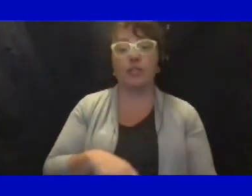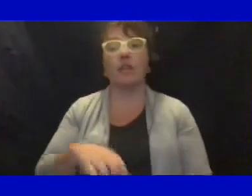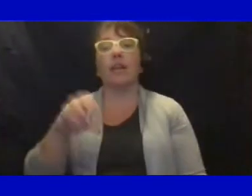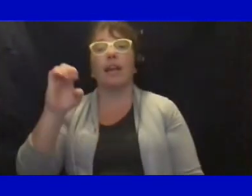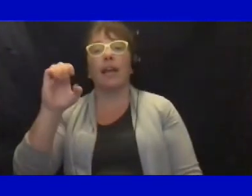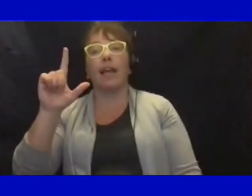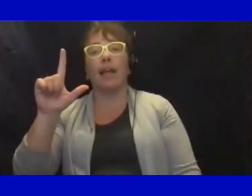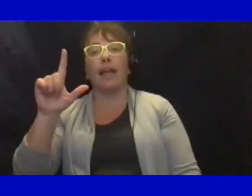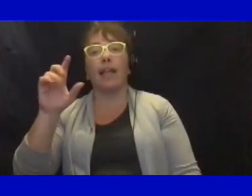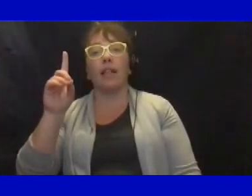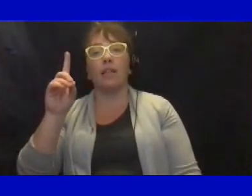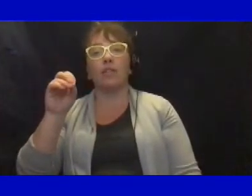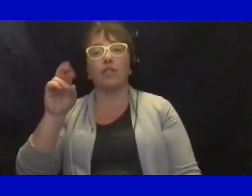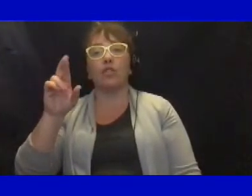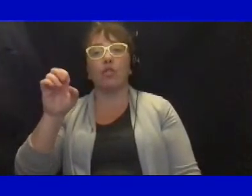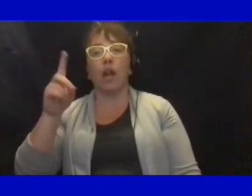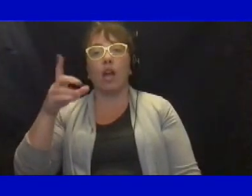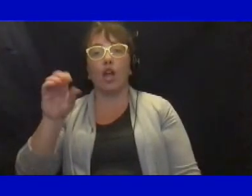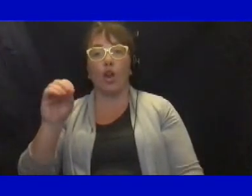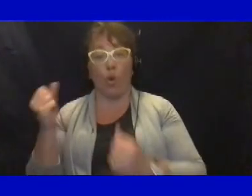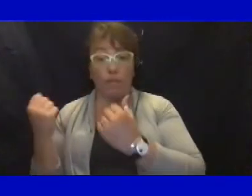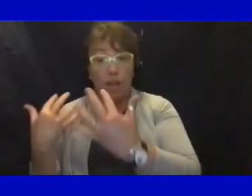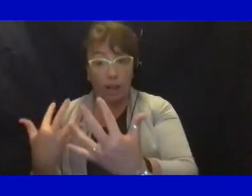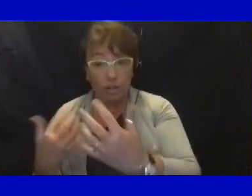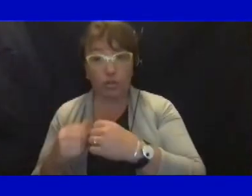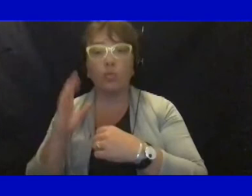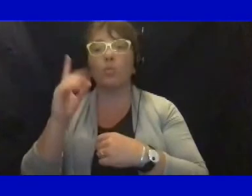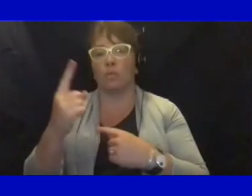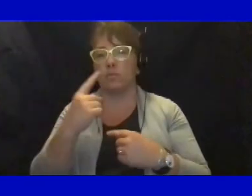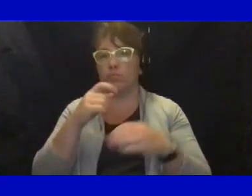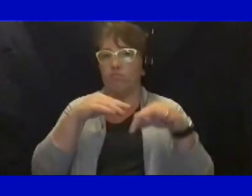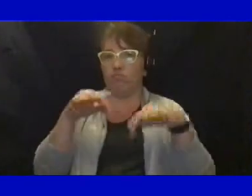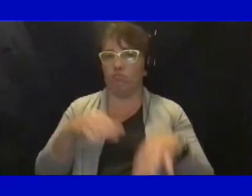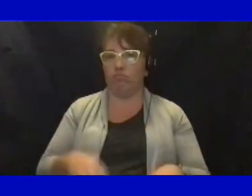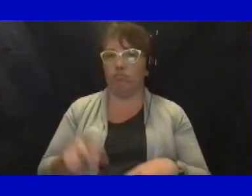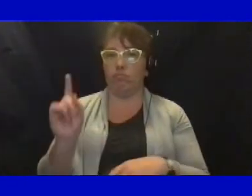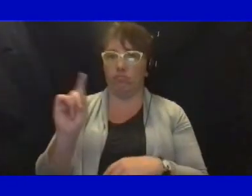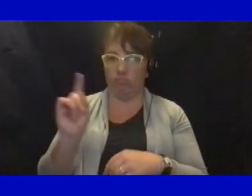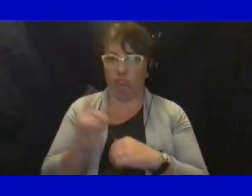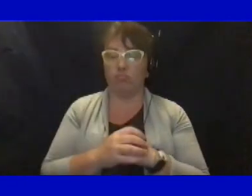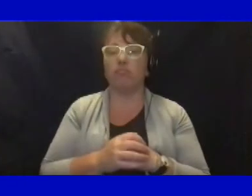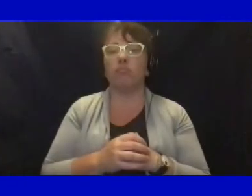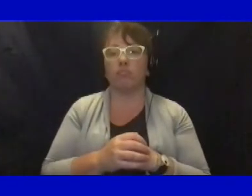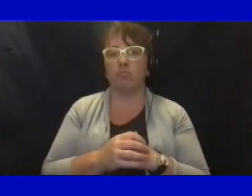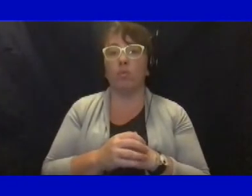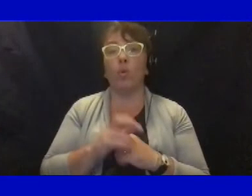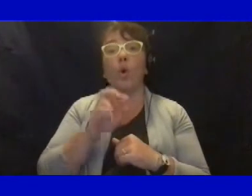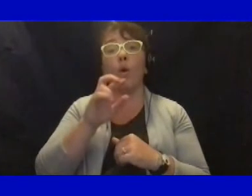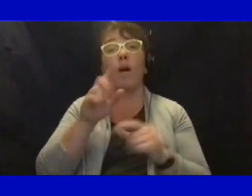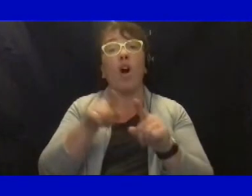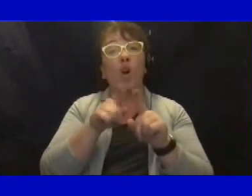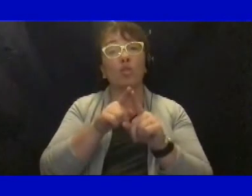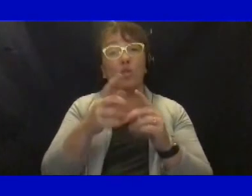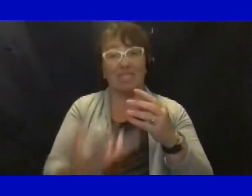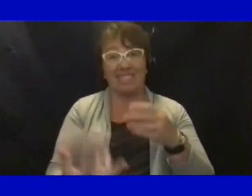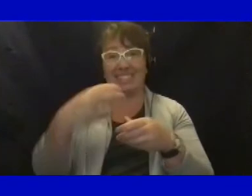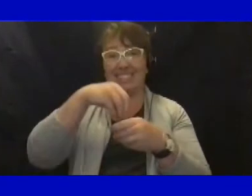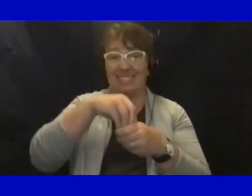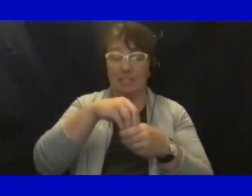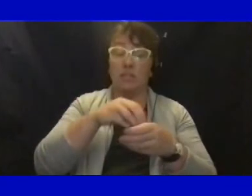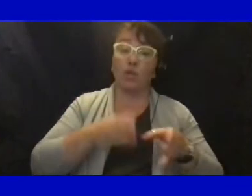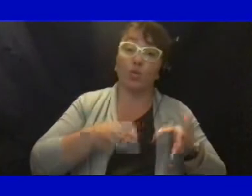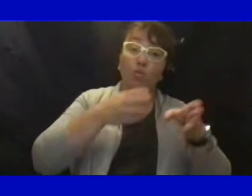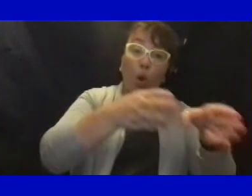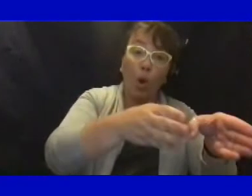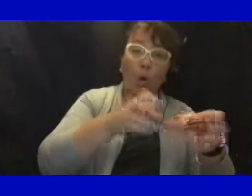even say some of the roads on the area, depending on the exact location of the heavy rain. So a quick